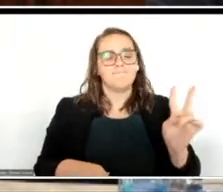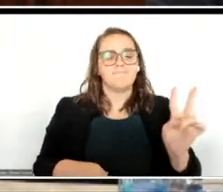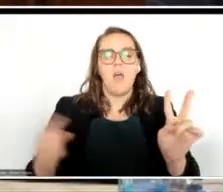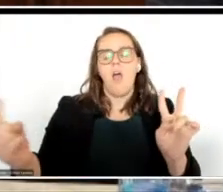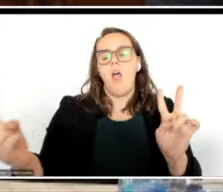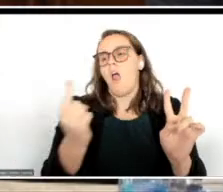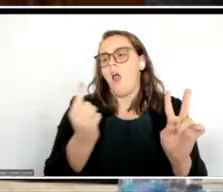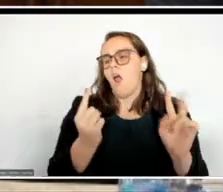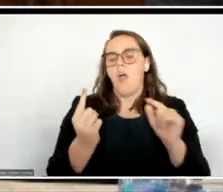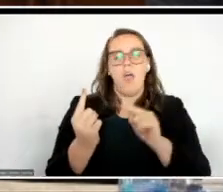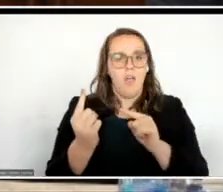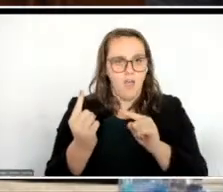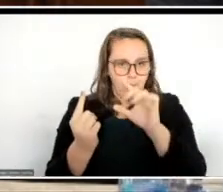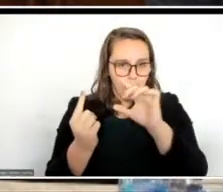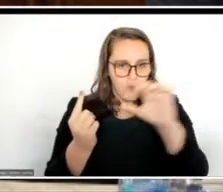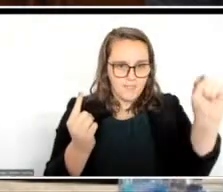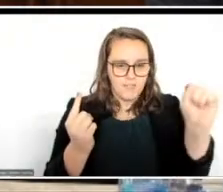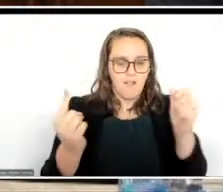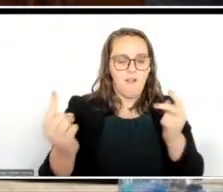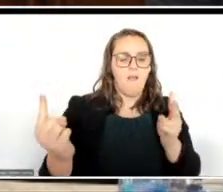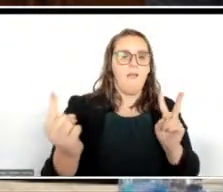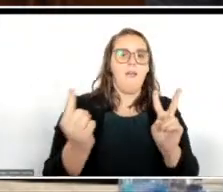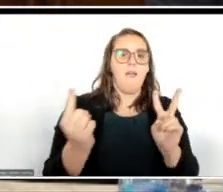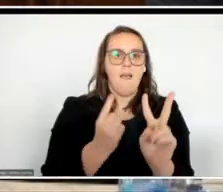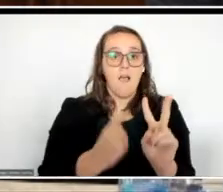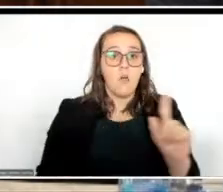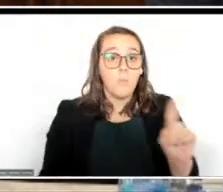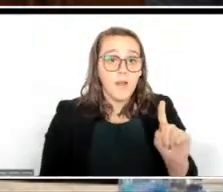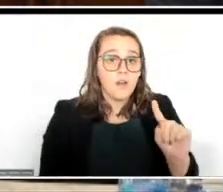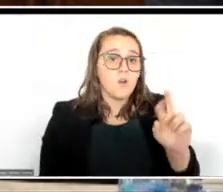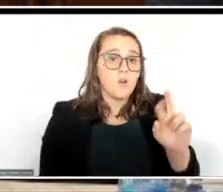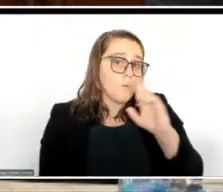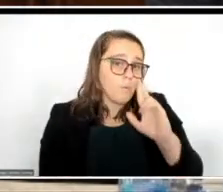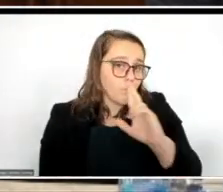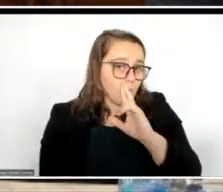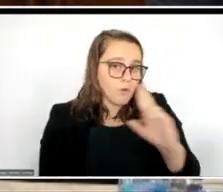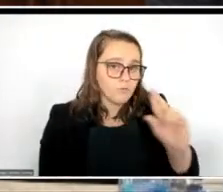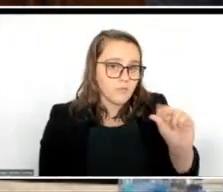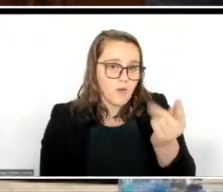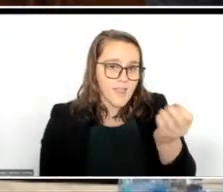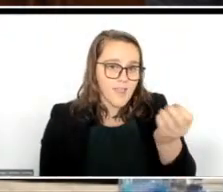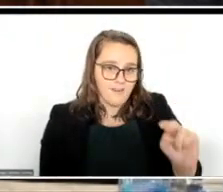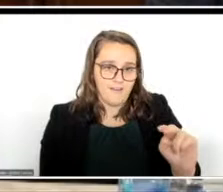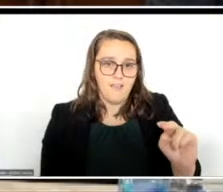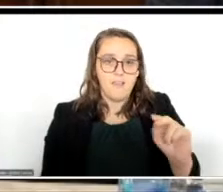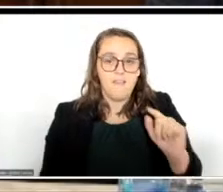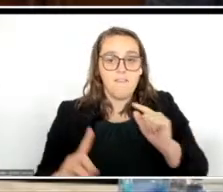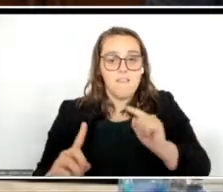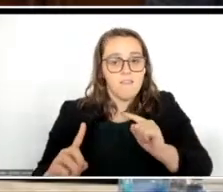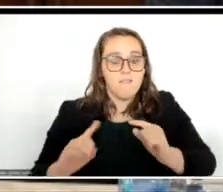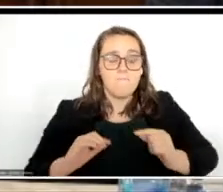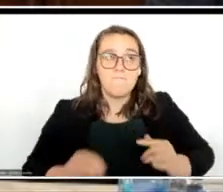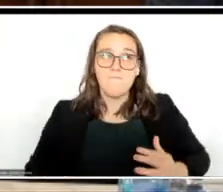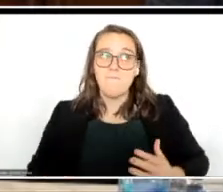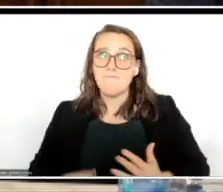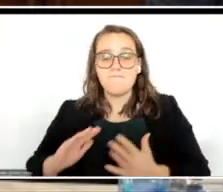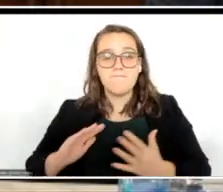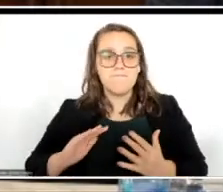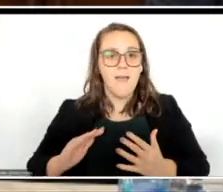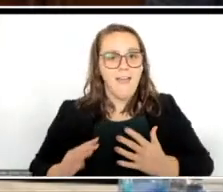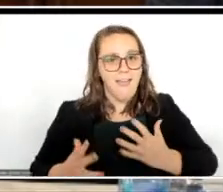crossed paths in the Rose Garden Colonnade. The president was fired up about the Supreme Court